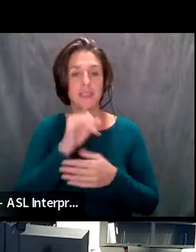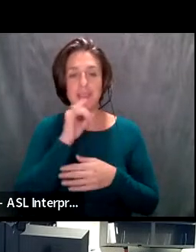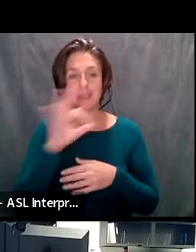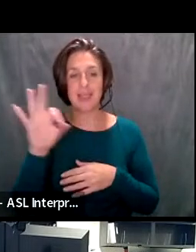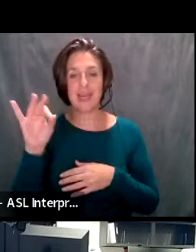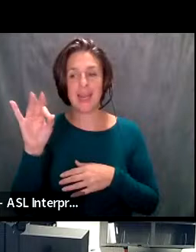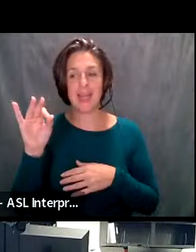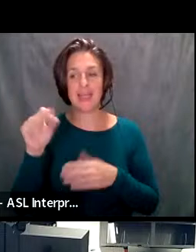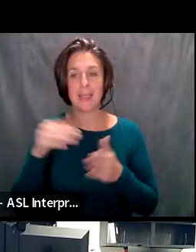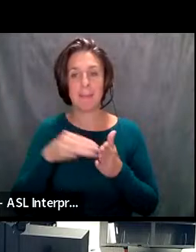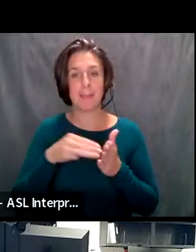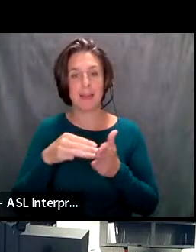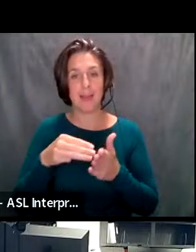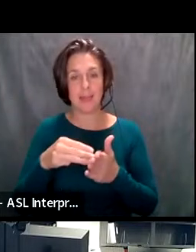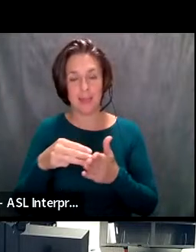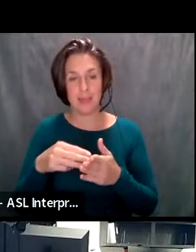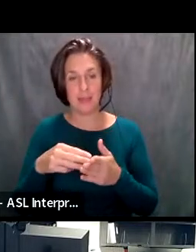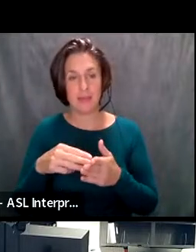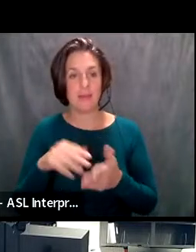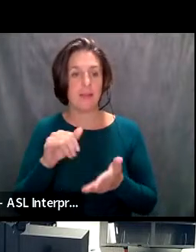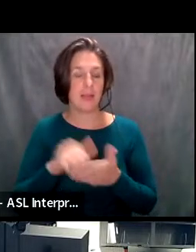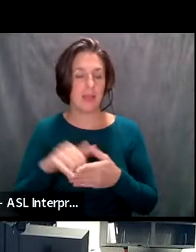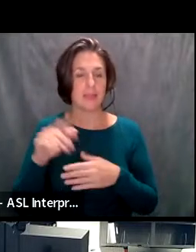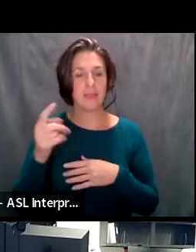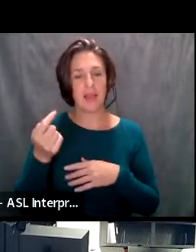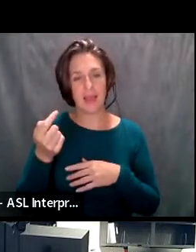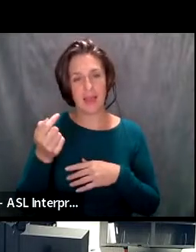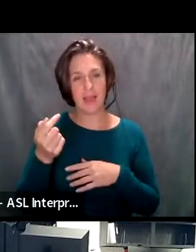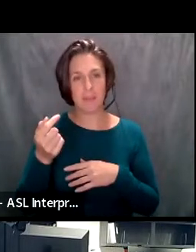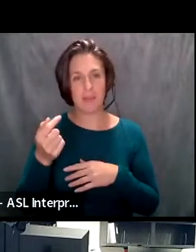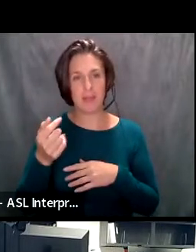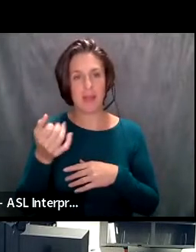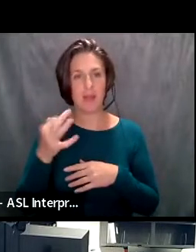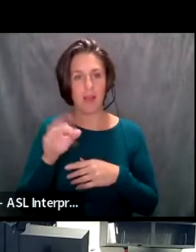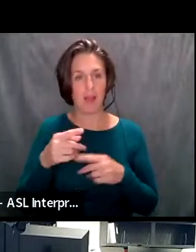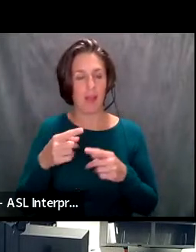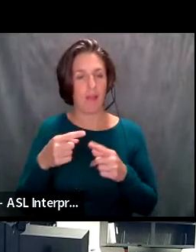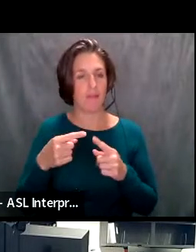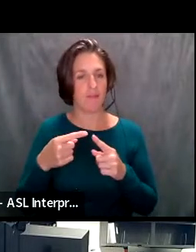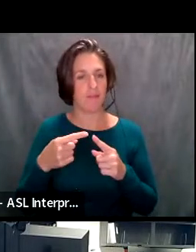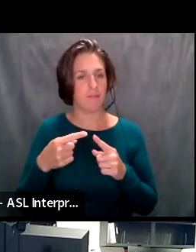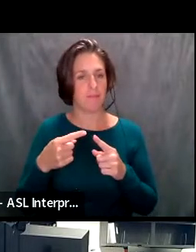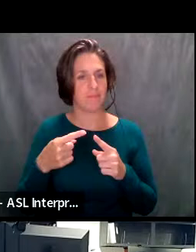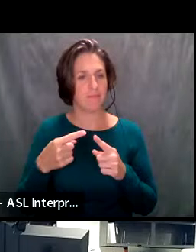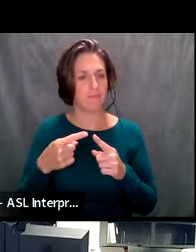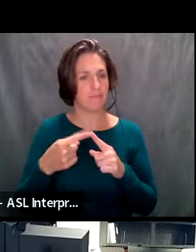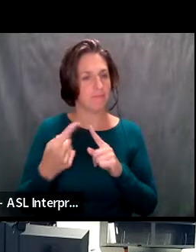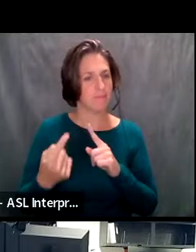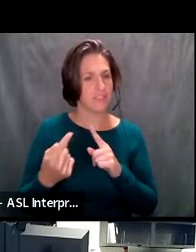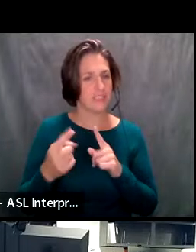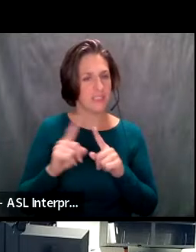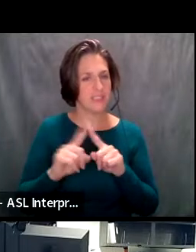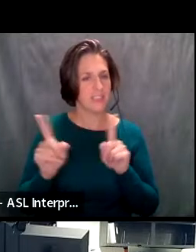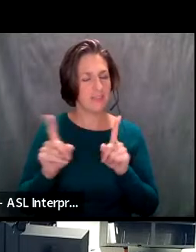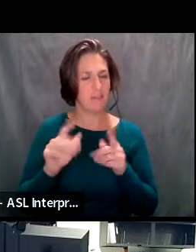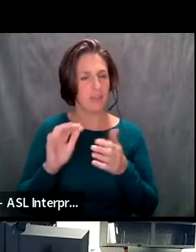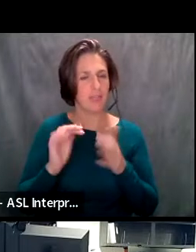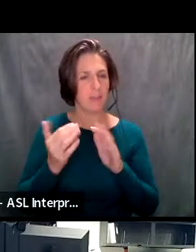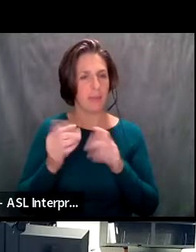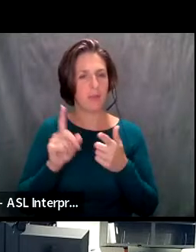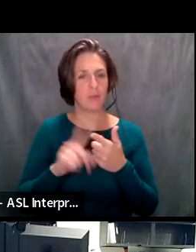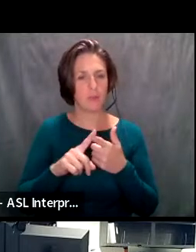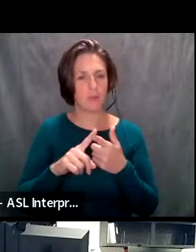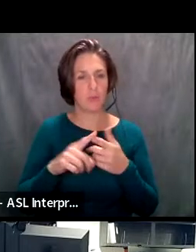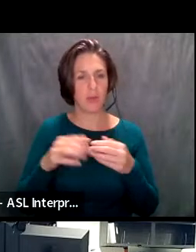million, which is a little bit of a discrepancy from the budget on the last slide